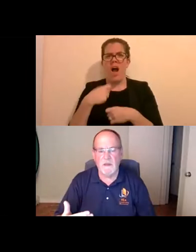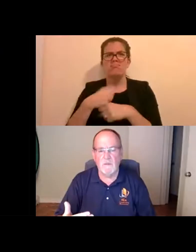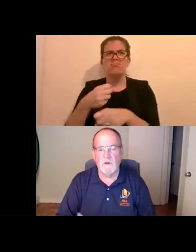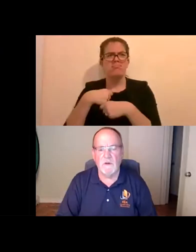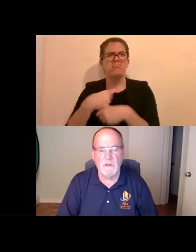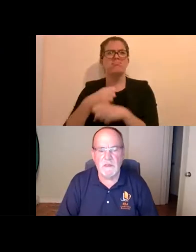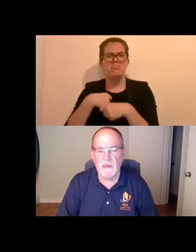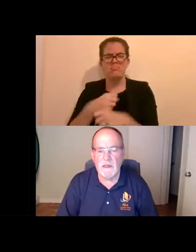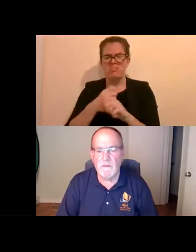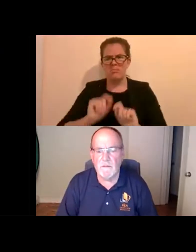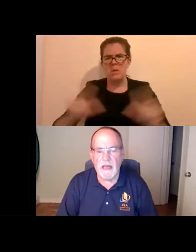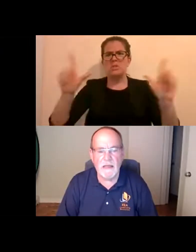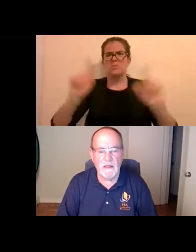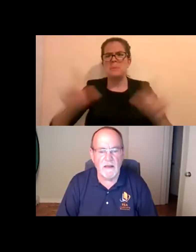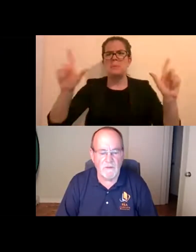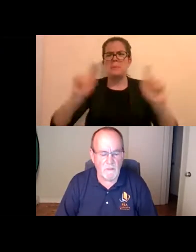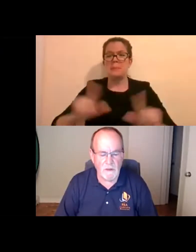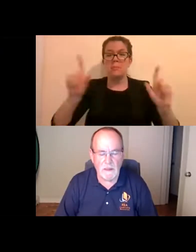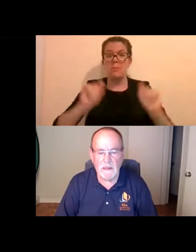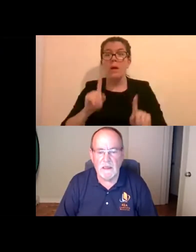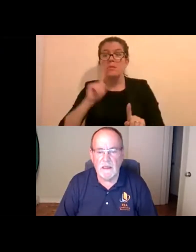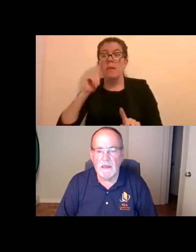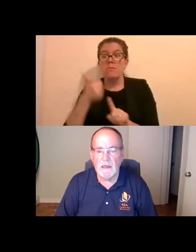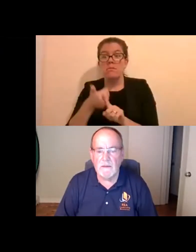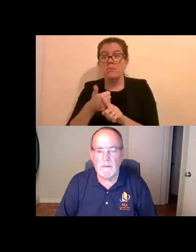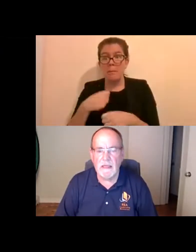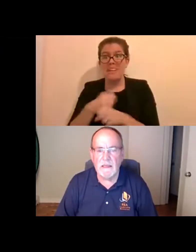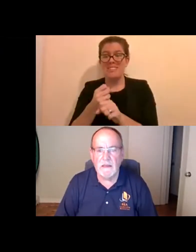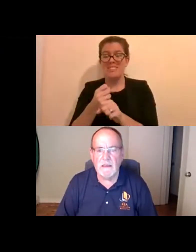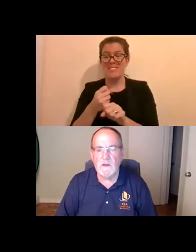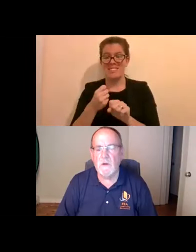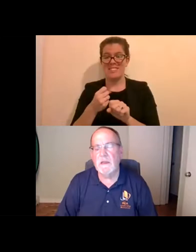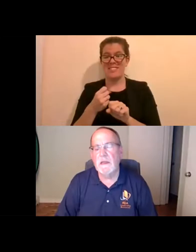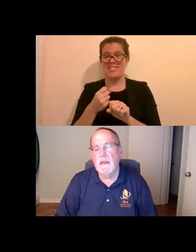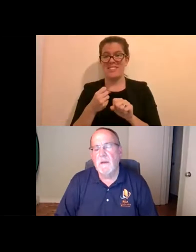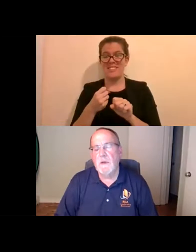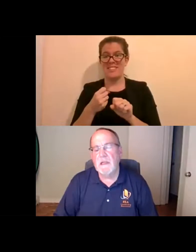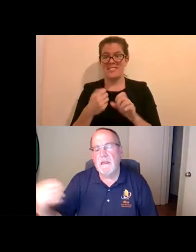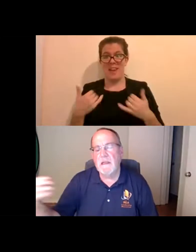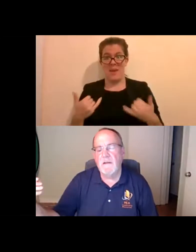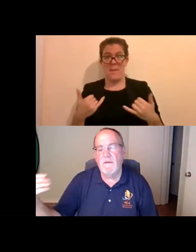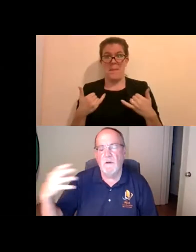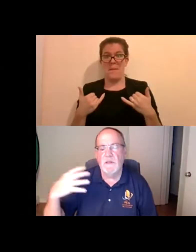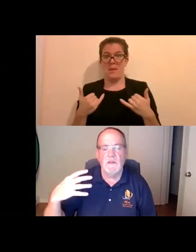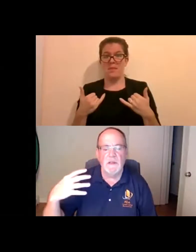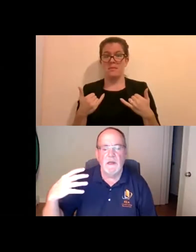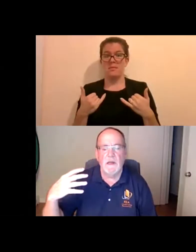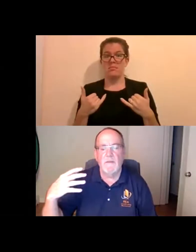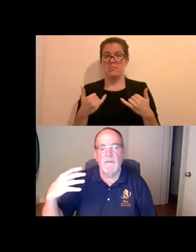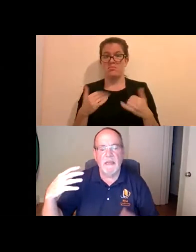stuff being produced by the deaf community, and so, but that the